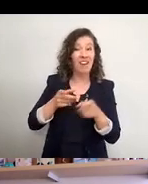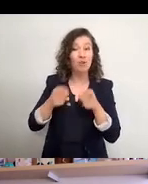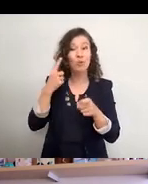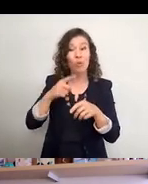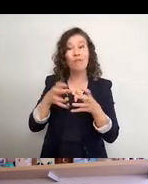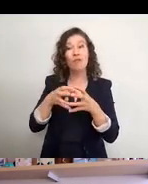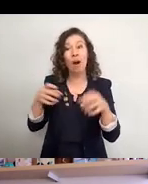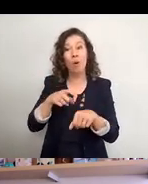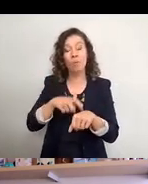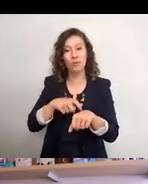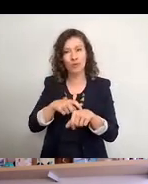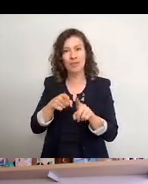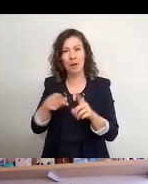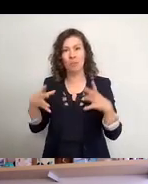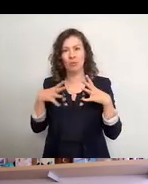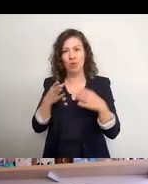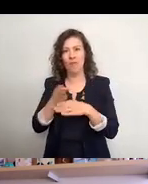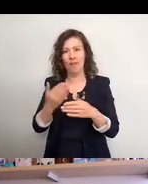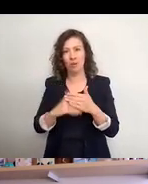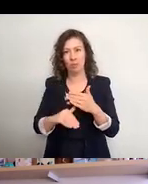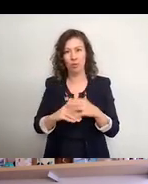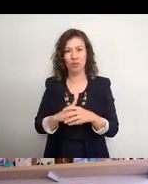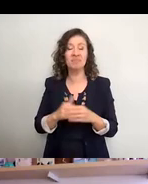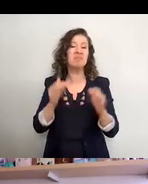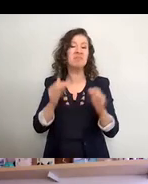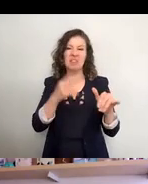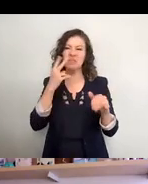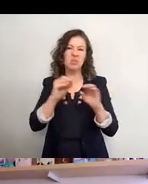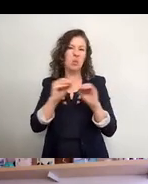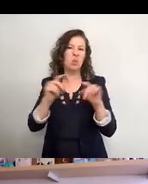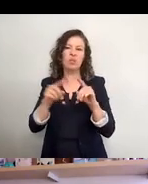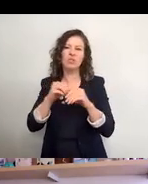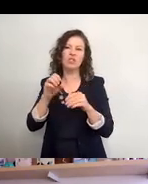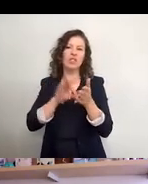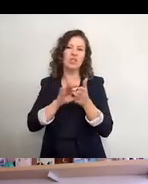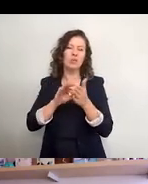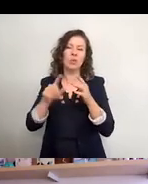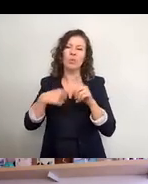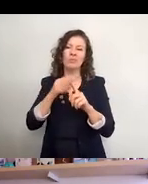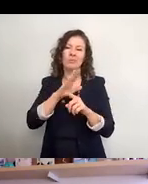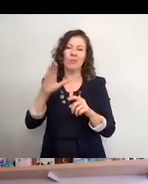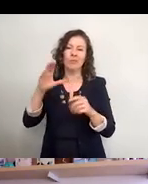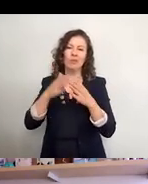off after birth. And here we didn't see any differences in scores assessing general cognitive skills.